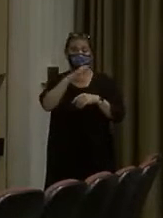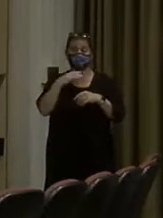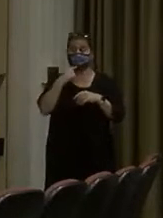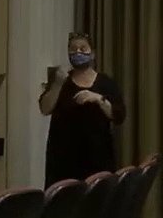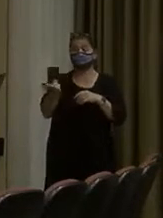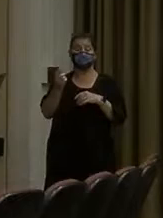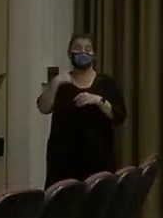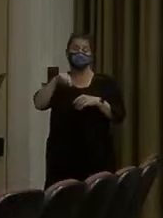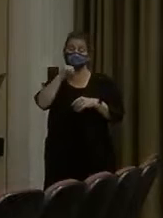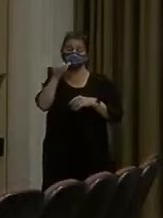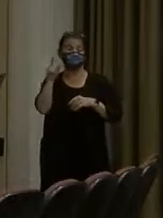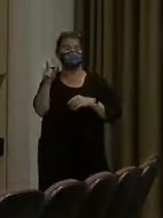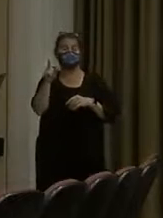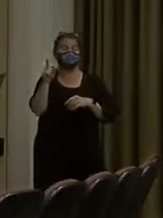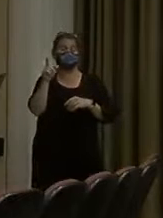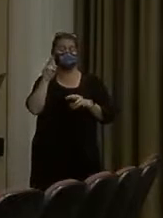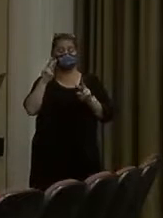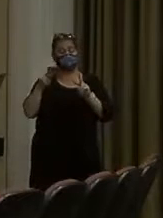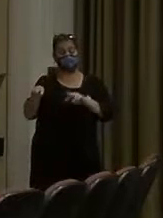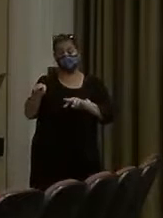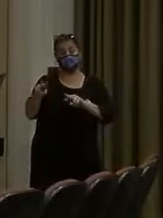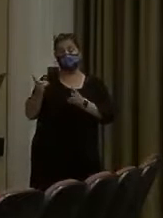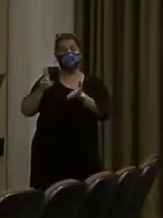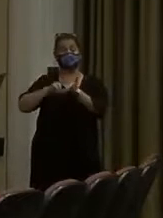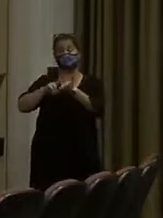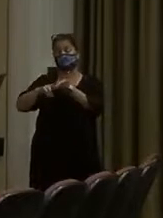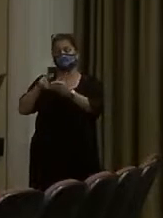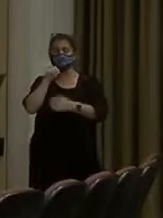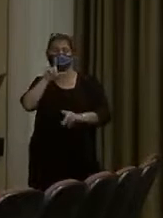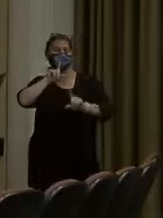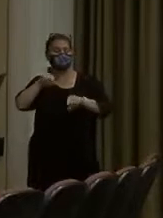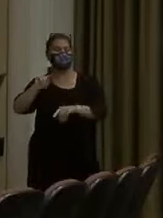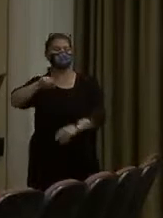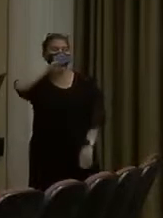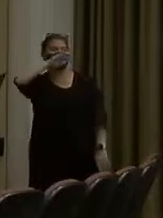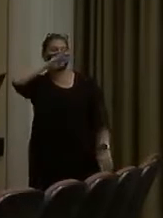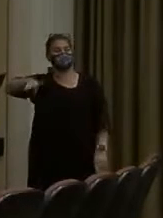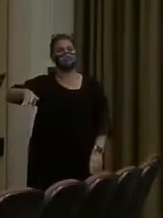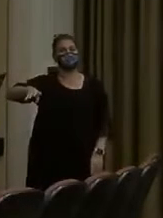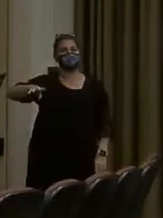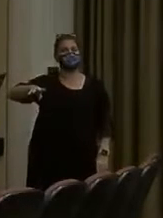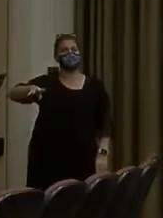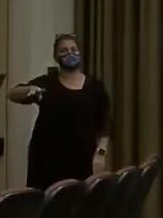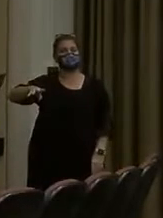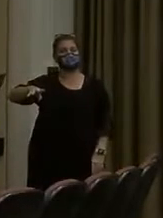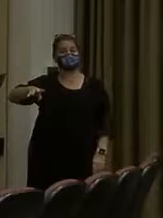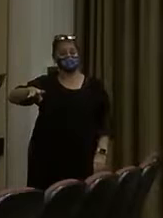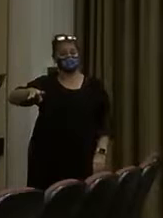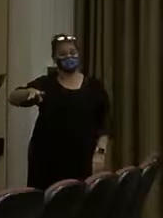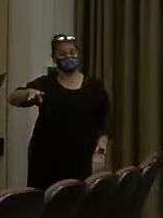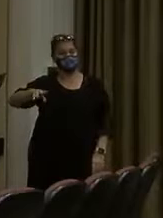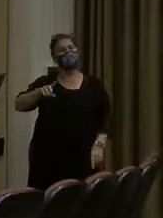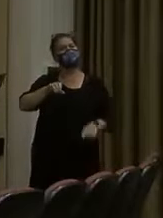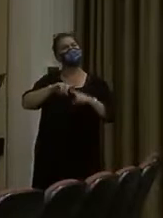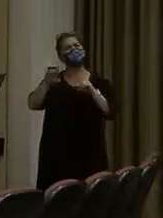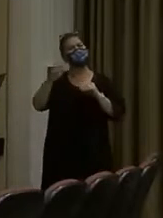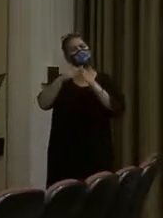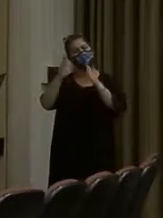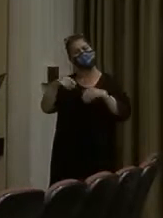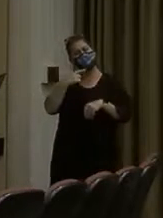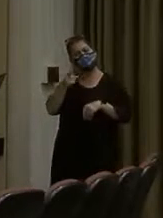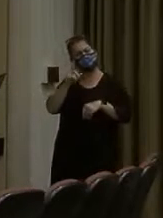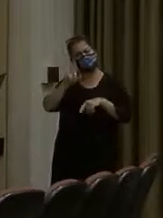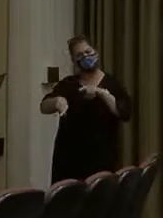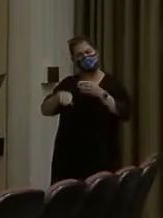we're not even going to dignify this petition with an answer. They ignored Benjamin Franklin. But the House said, we can't let him